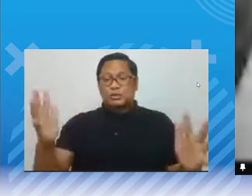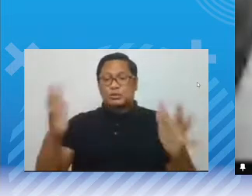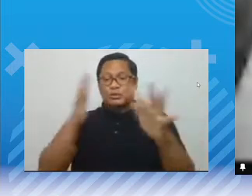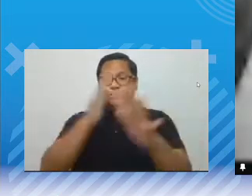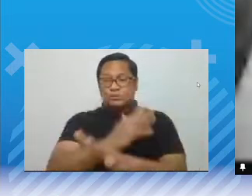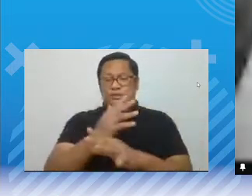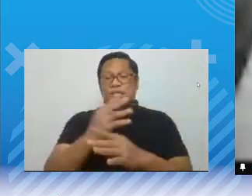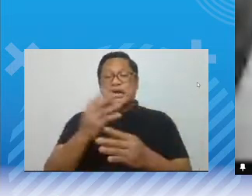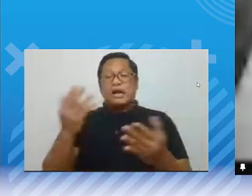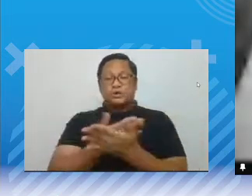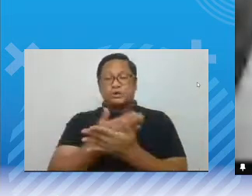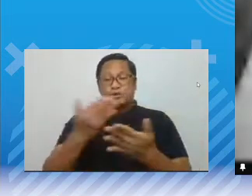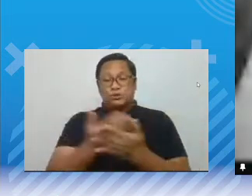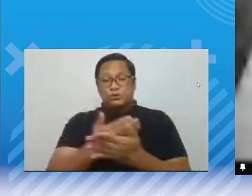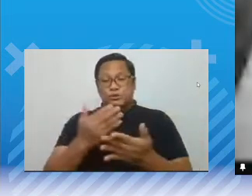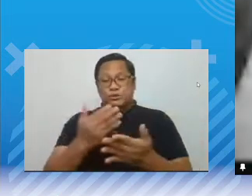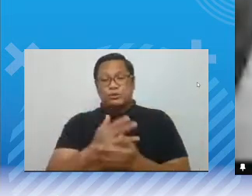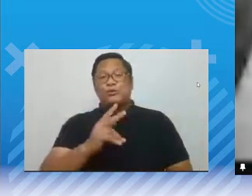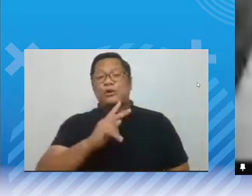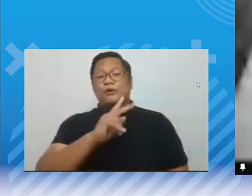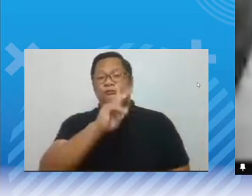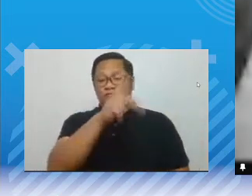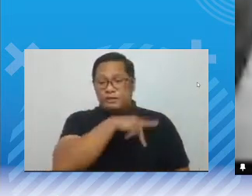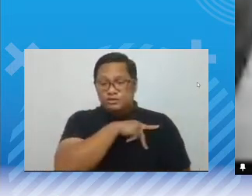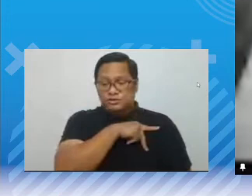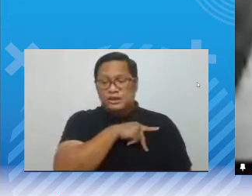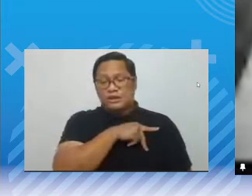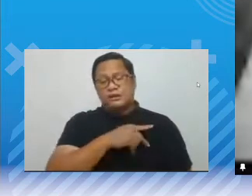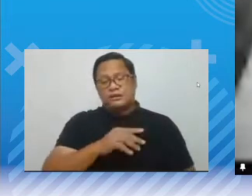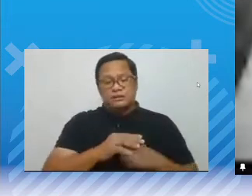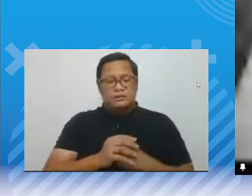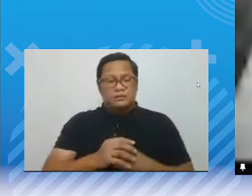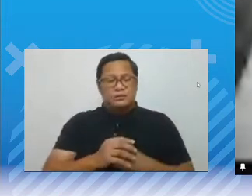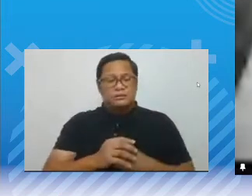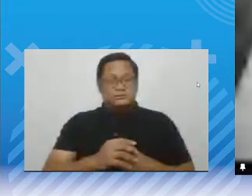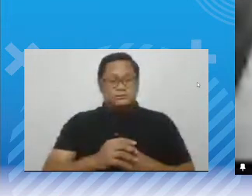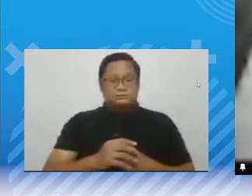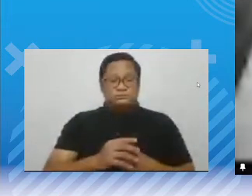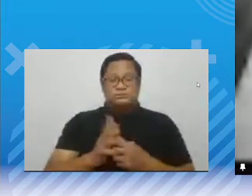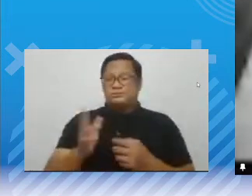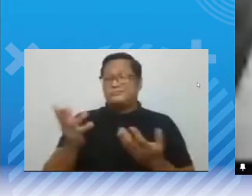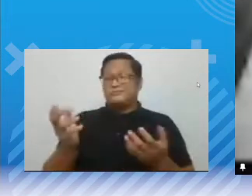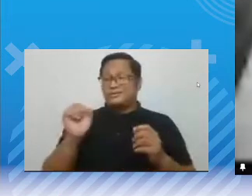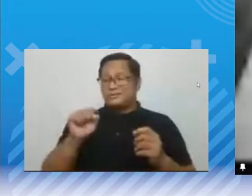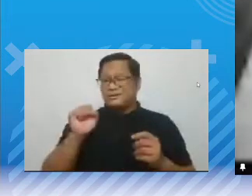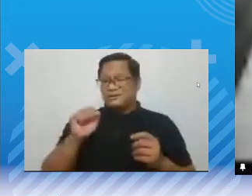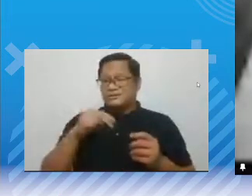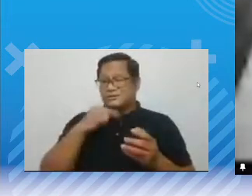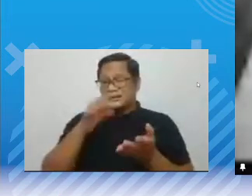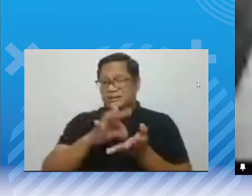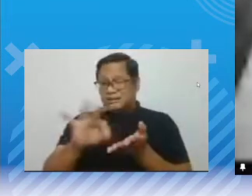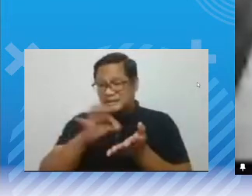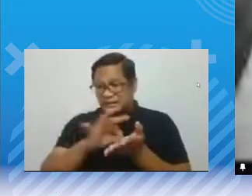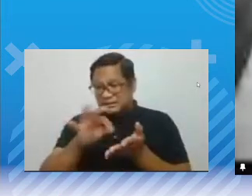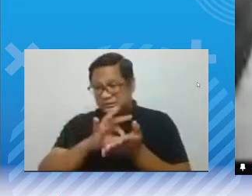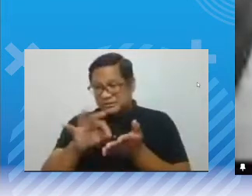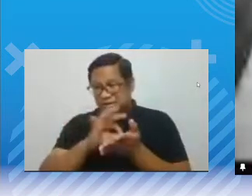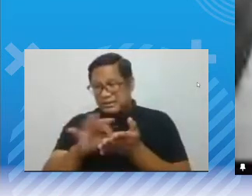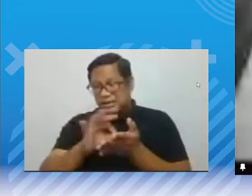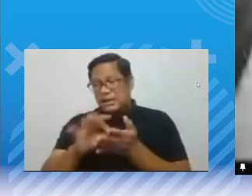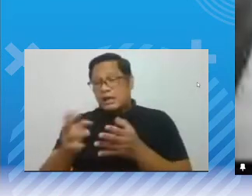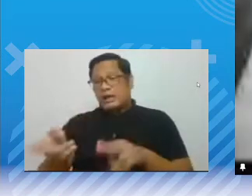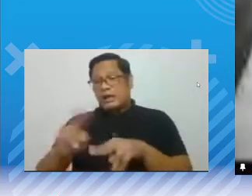of our choice. Um, it's not that we are counting the extra hours we are rendering in